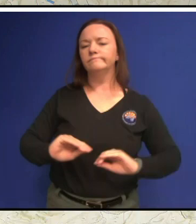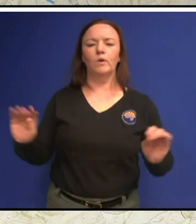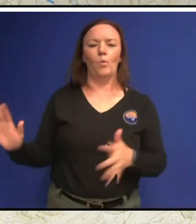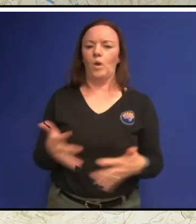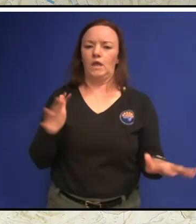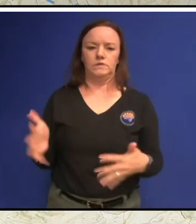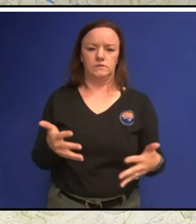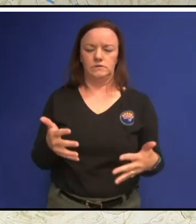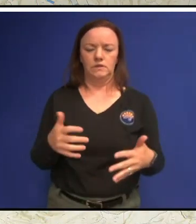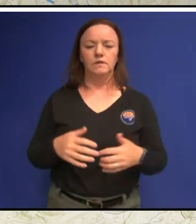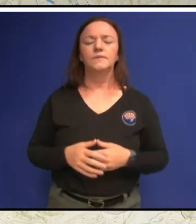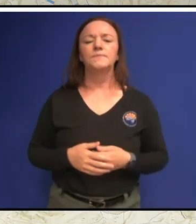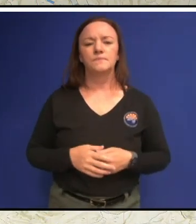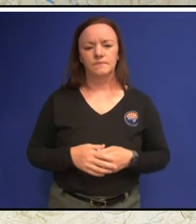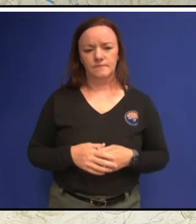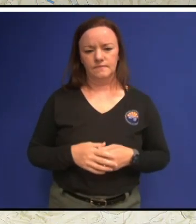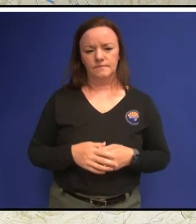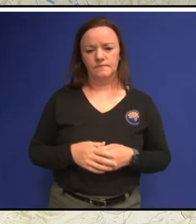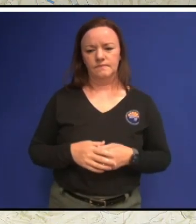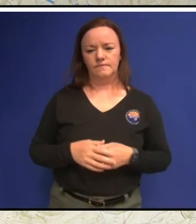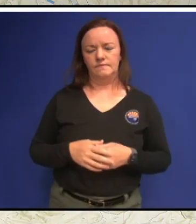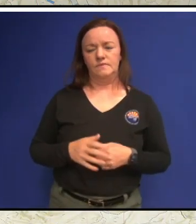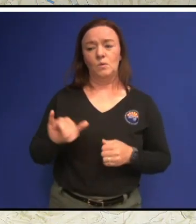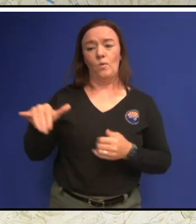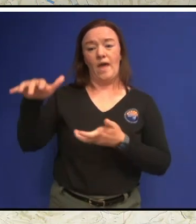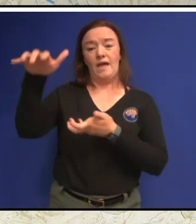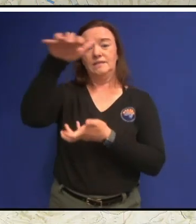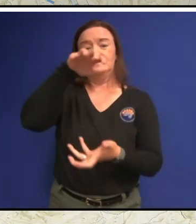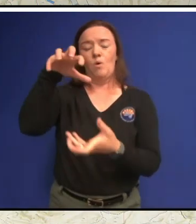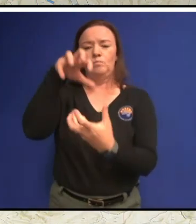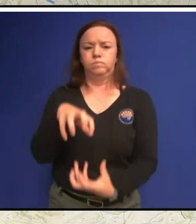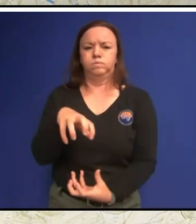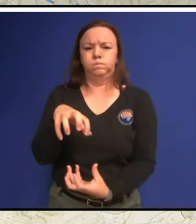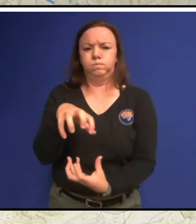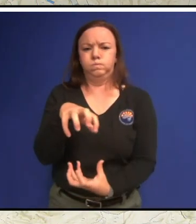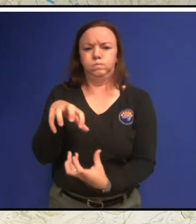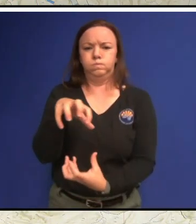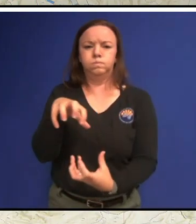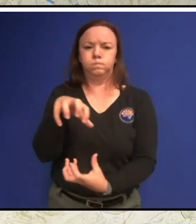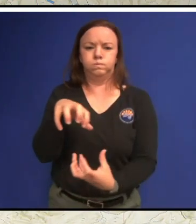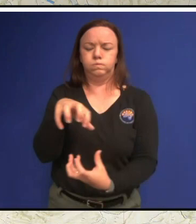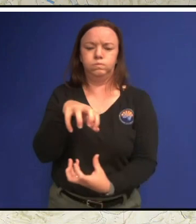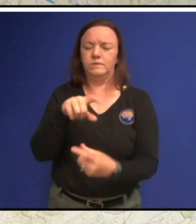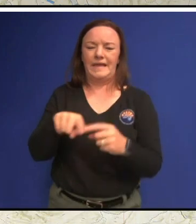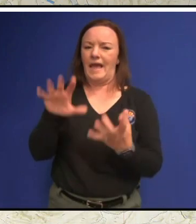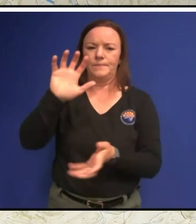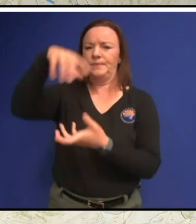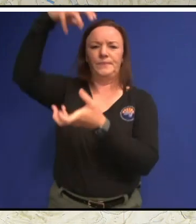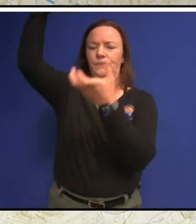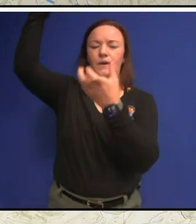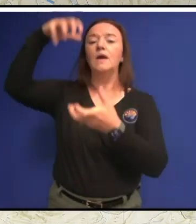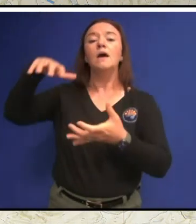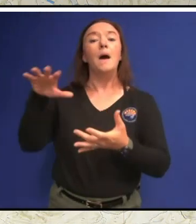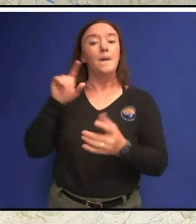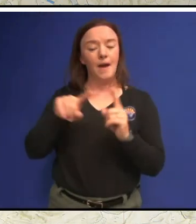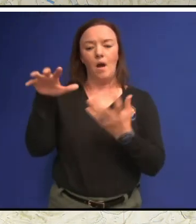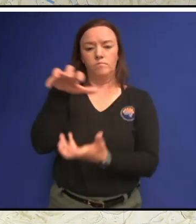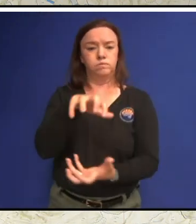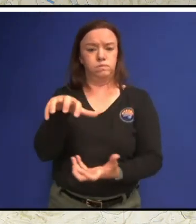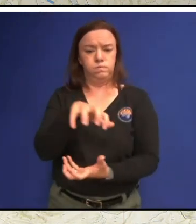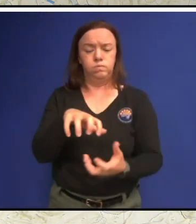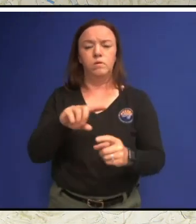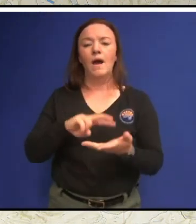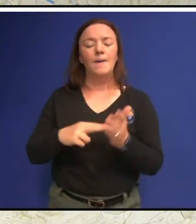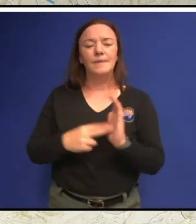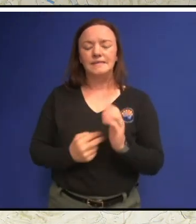the lid that's holding that smoke down and kind of suppressing that fire activity doesn't go up very